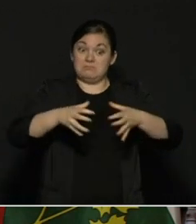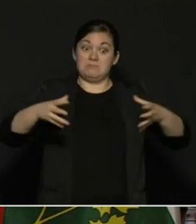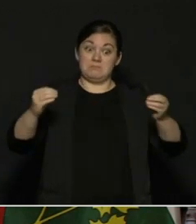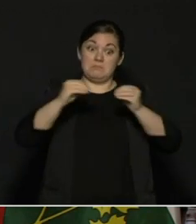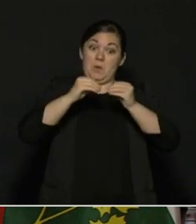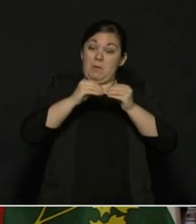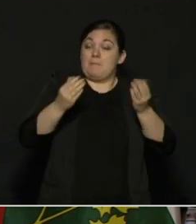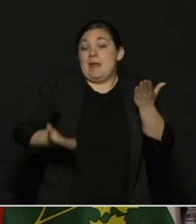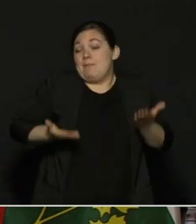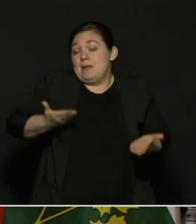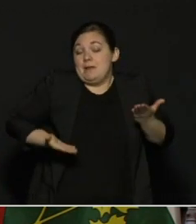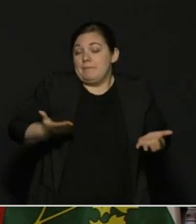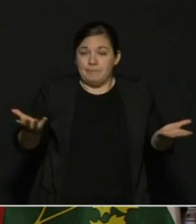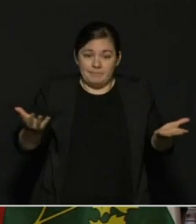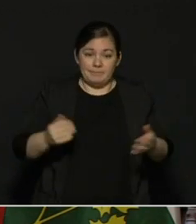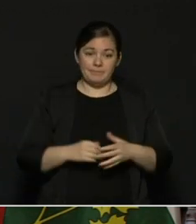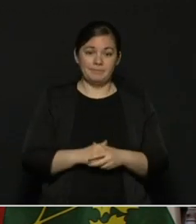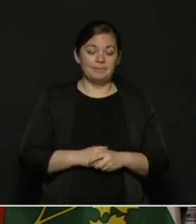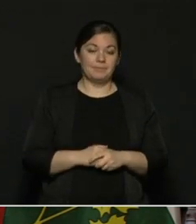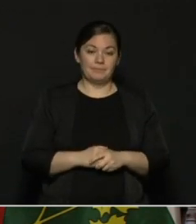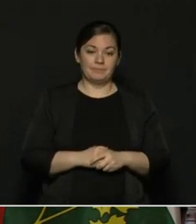question.